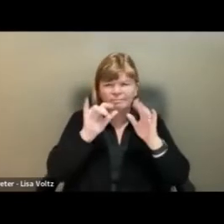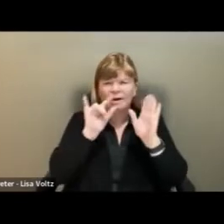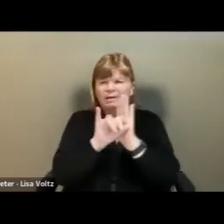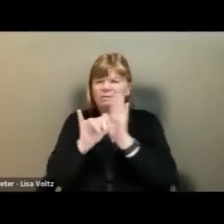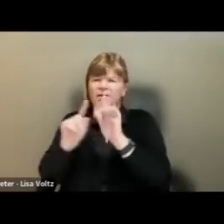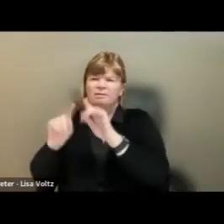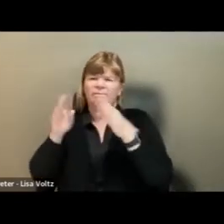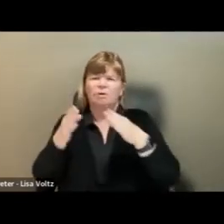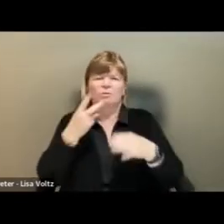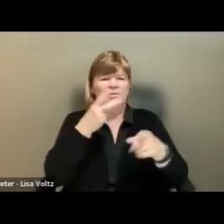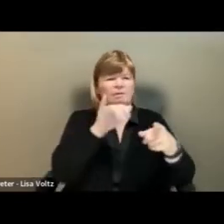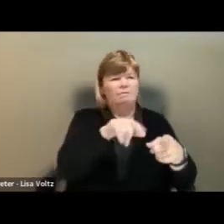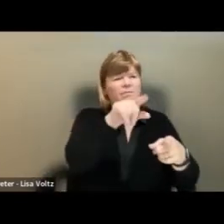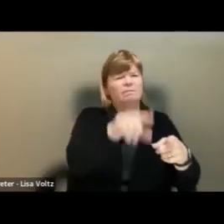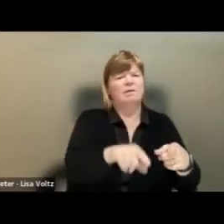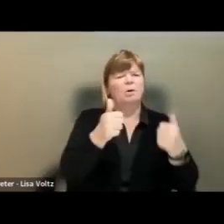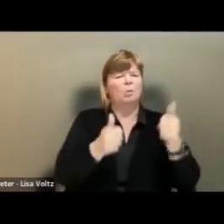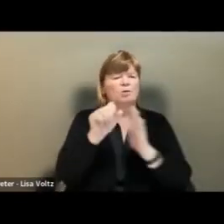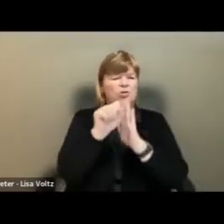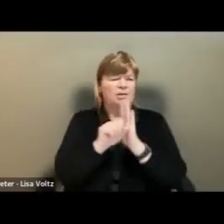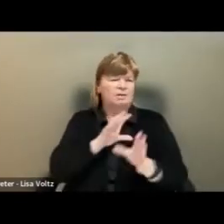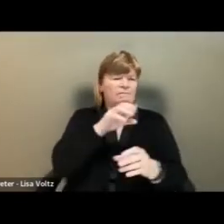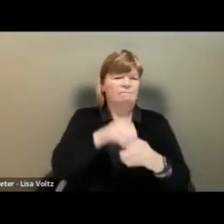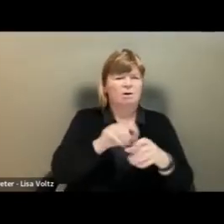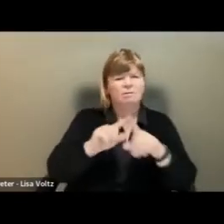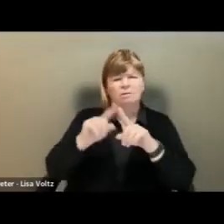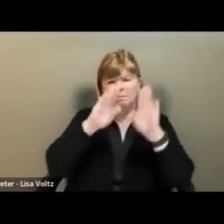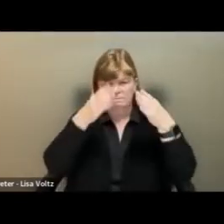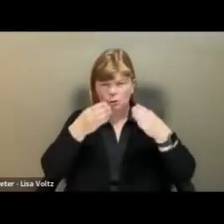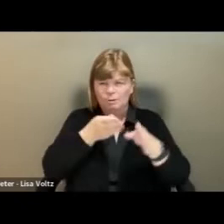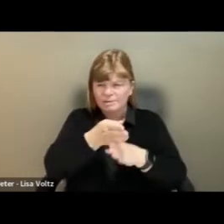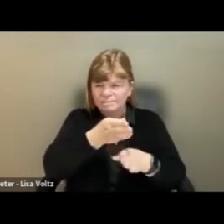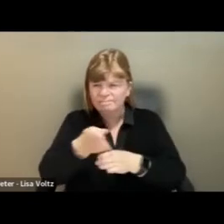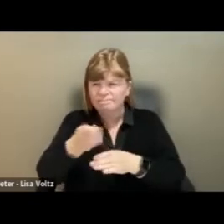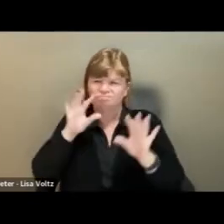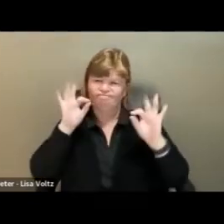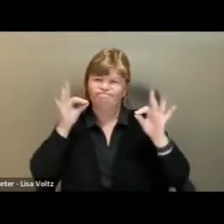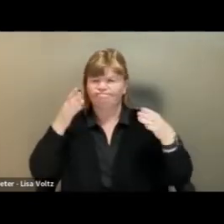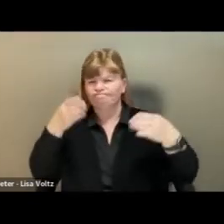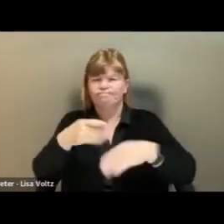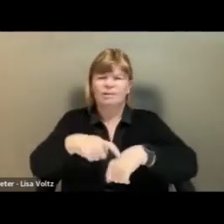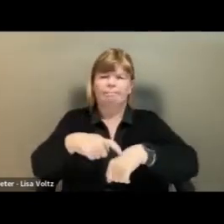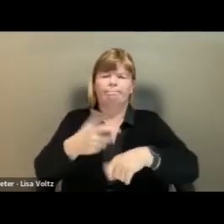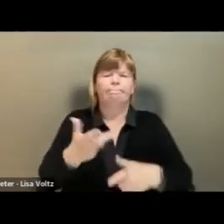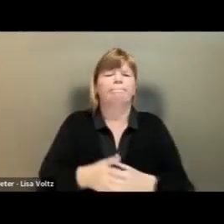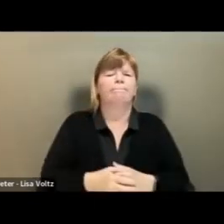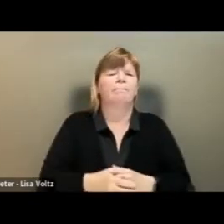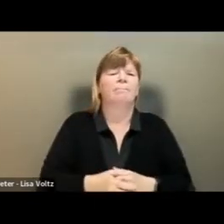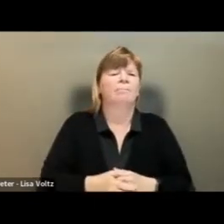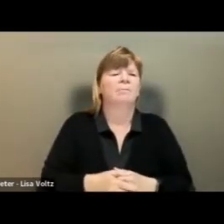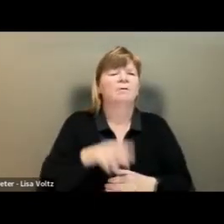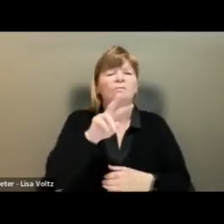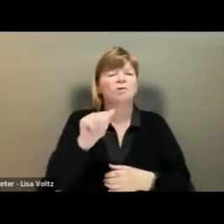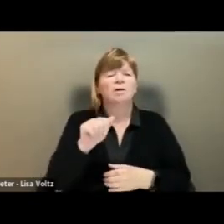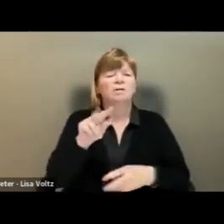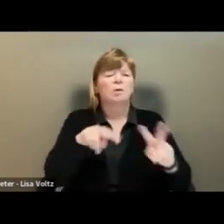this slide the participating states and some of the focus areas we're considering investing our time on. Some of the themes Virginia is looking at